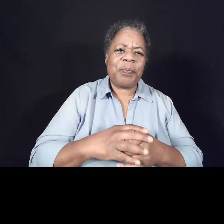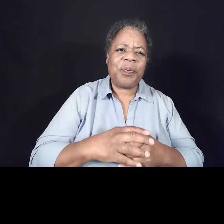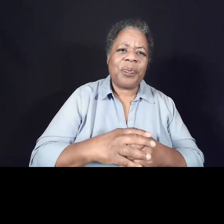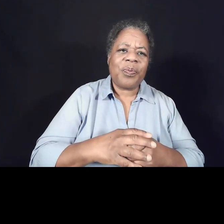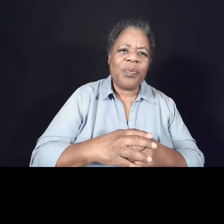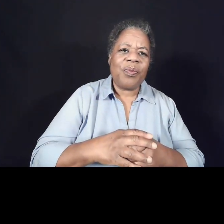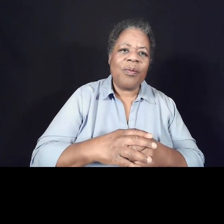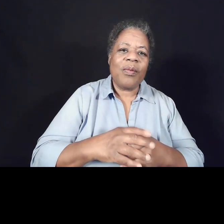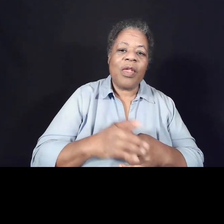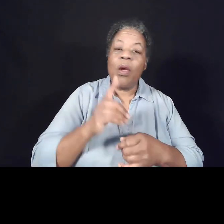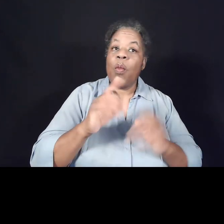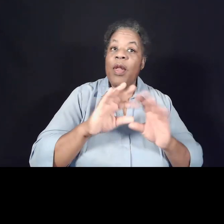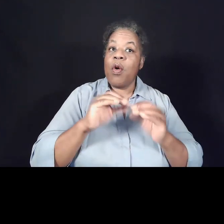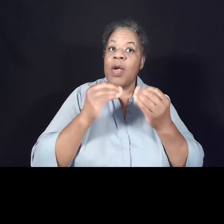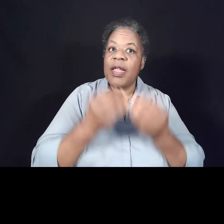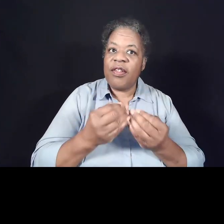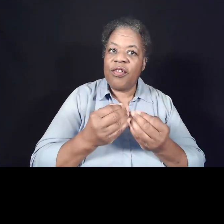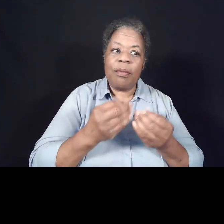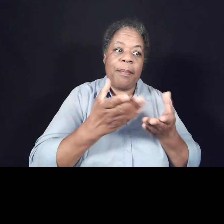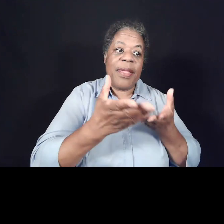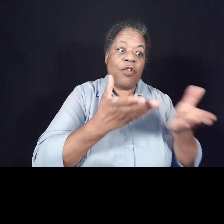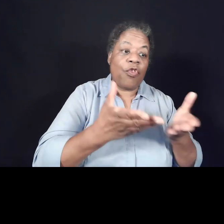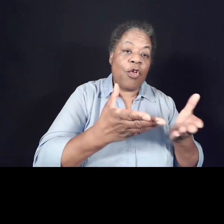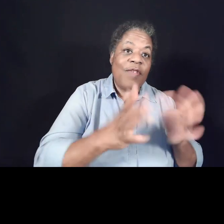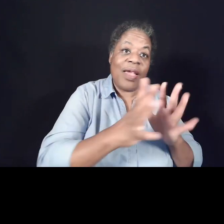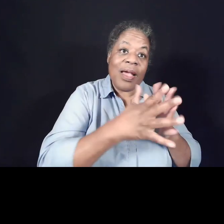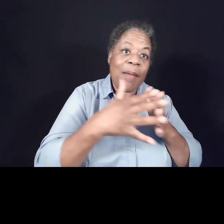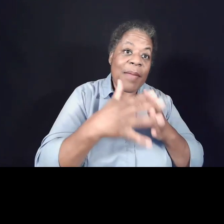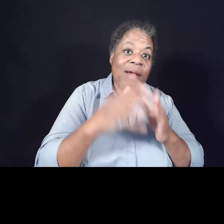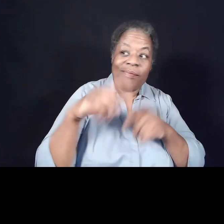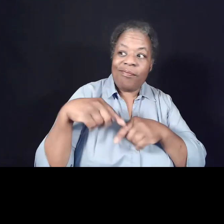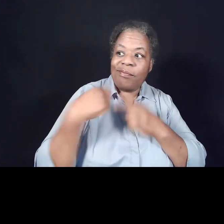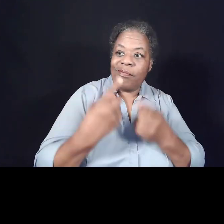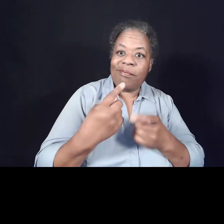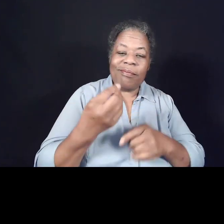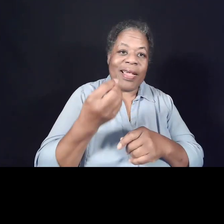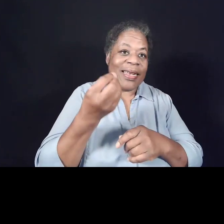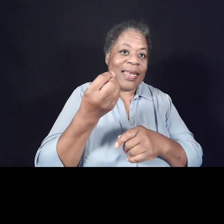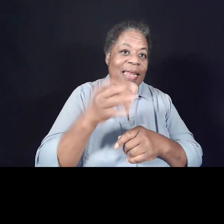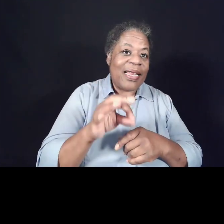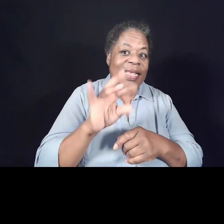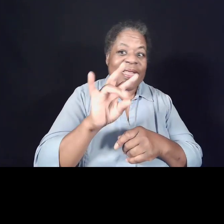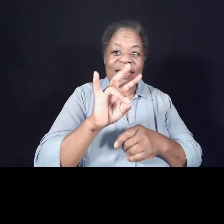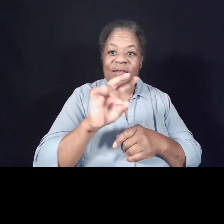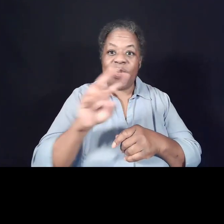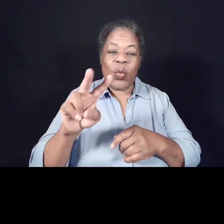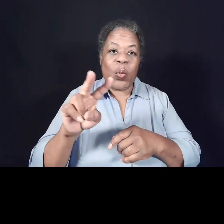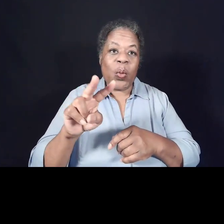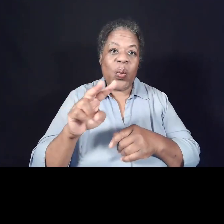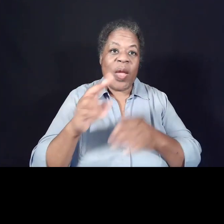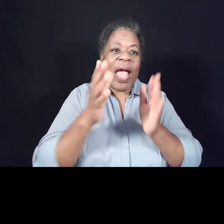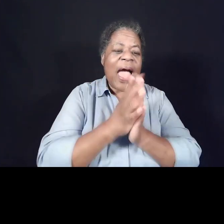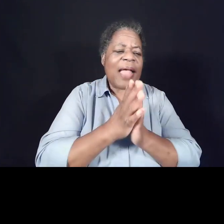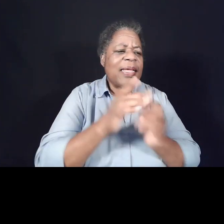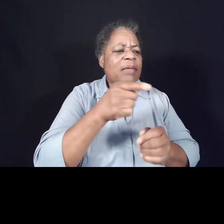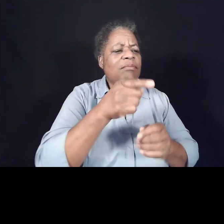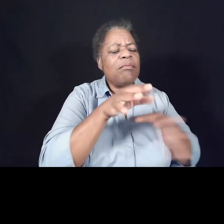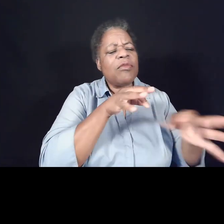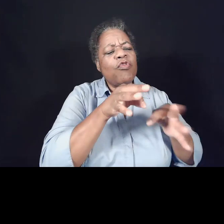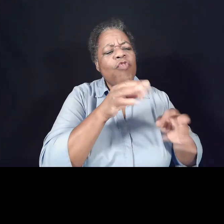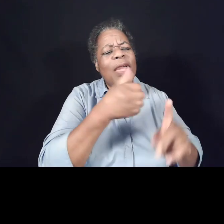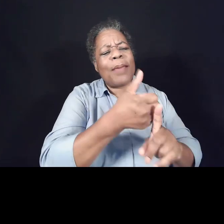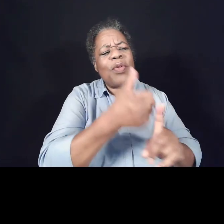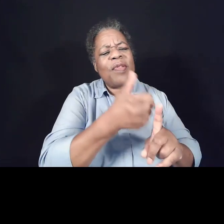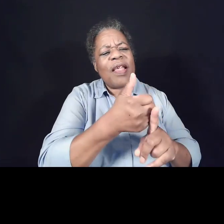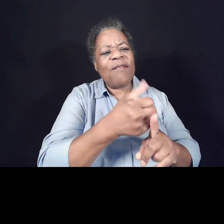One organization has been surveying Americans since 1972, asking if they would describe themselves as